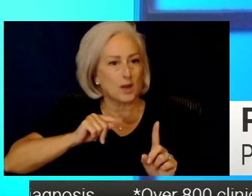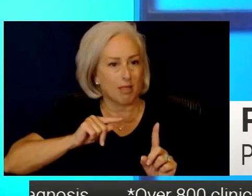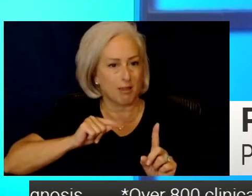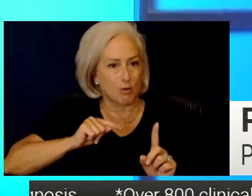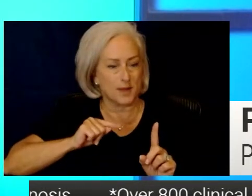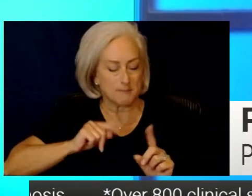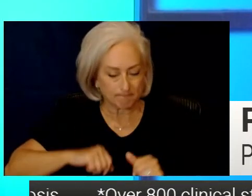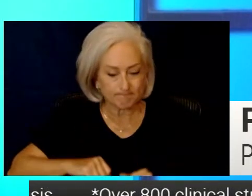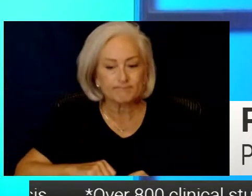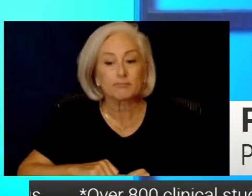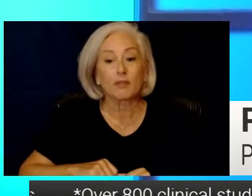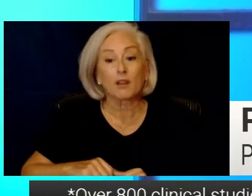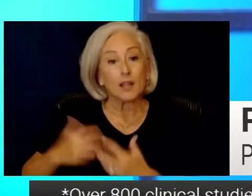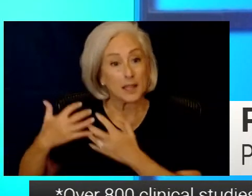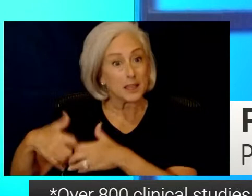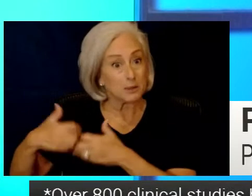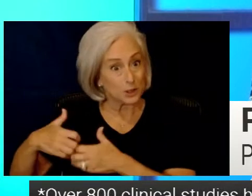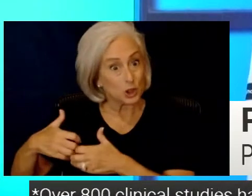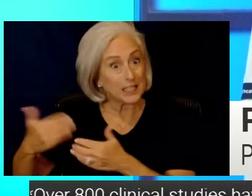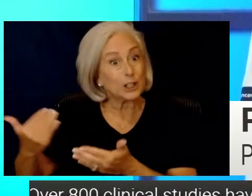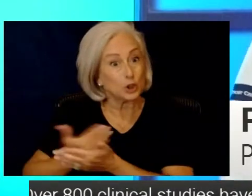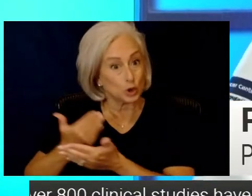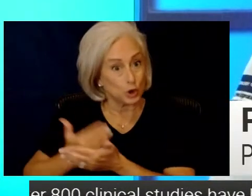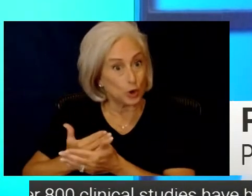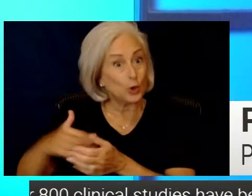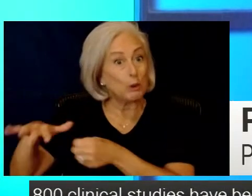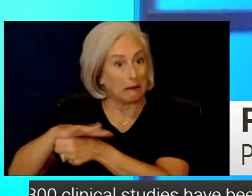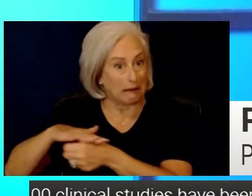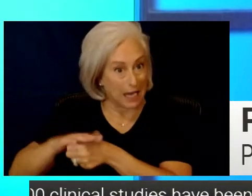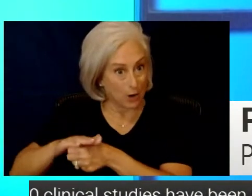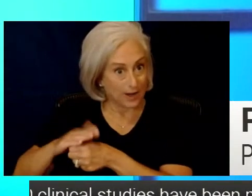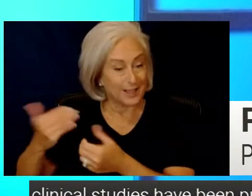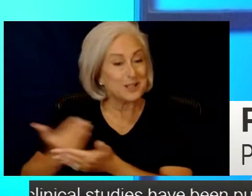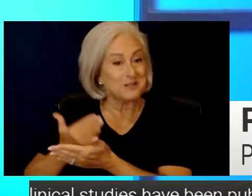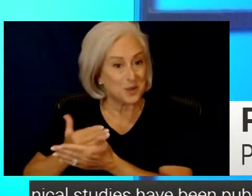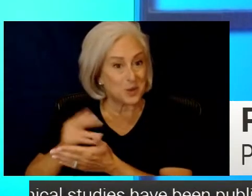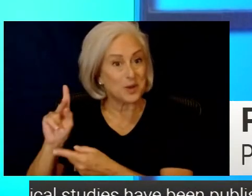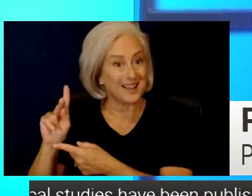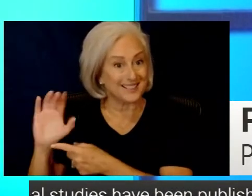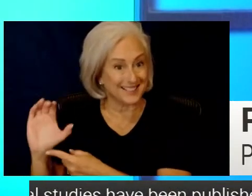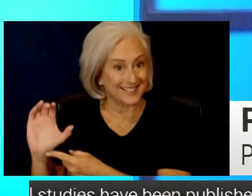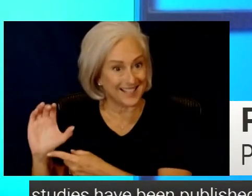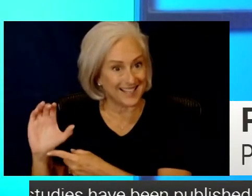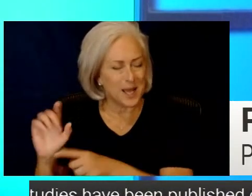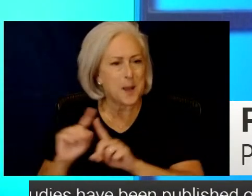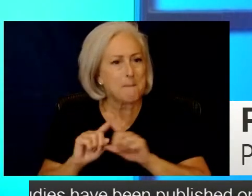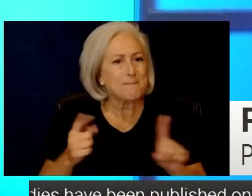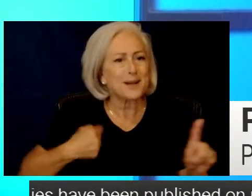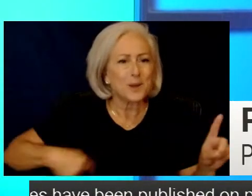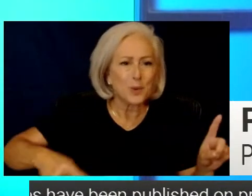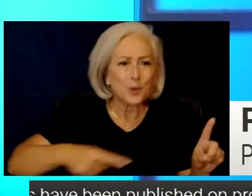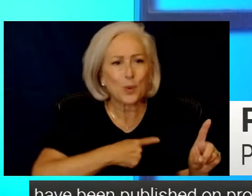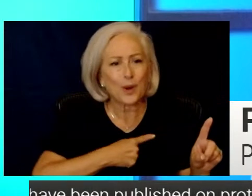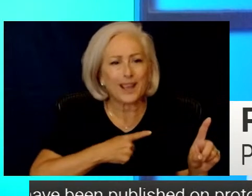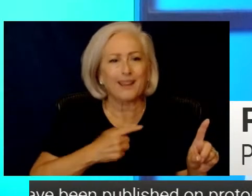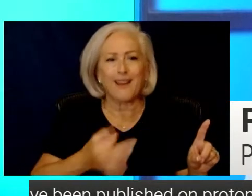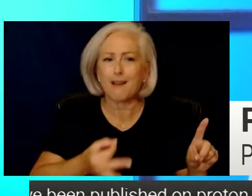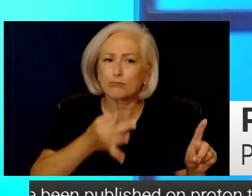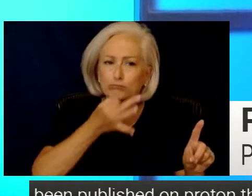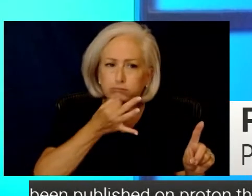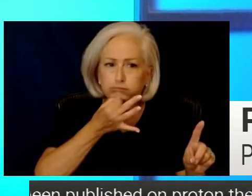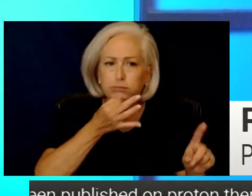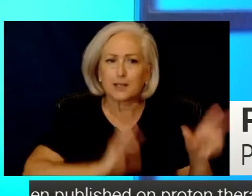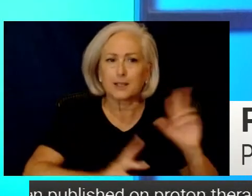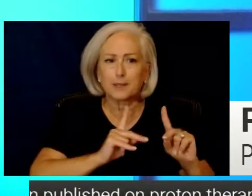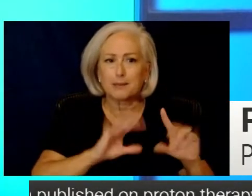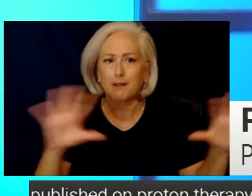therapy machine is new to the metro area and it's new to Kansas City. But we have assembled a team of experts that came from other places